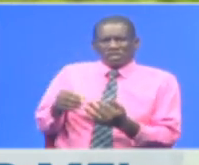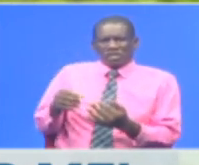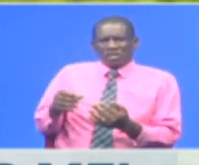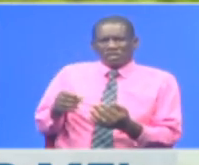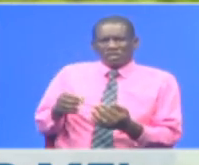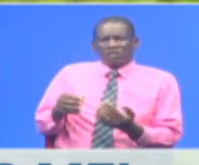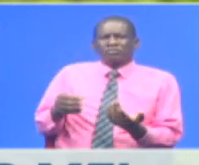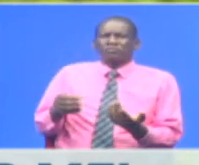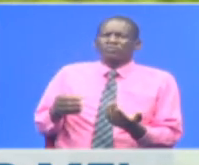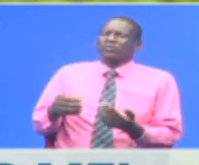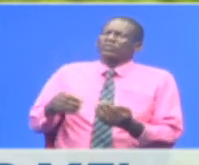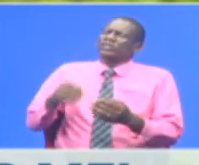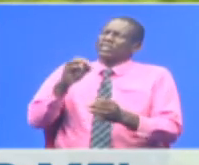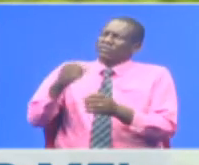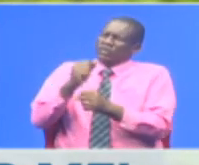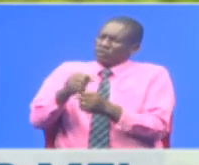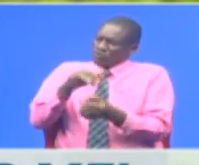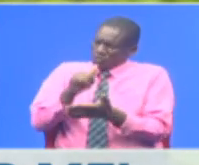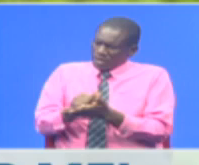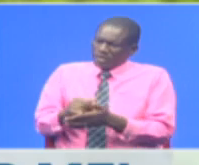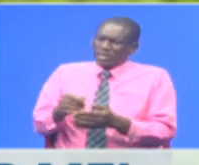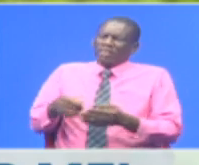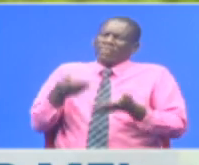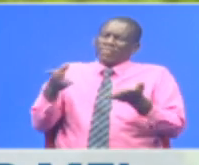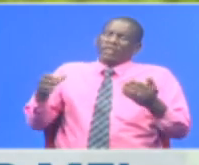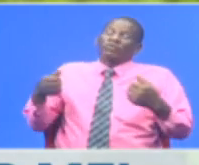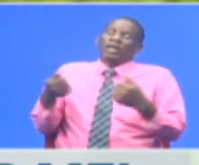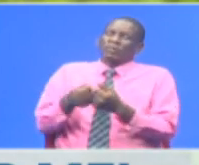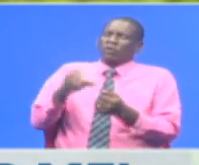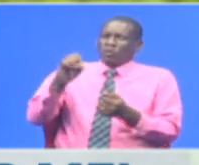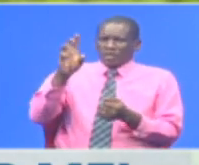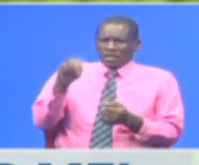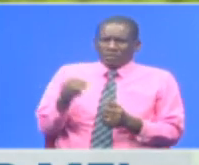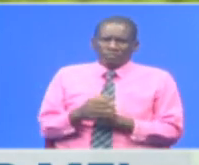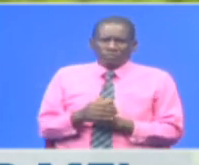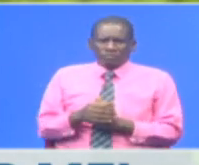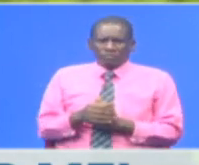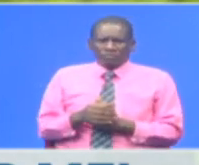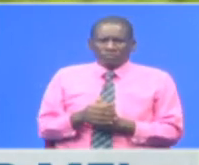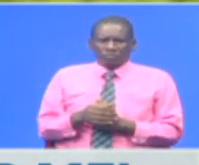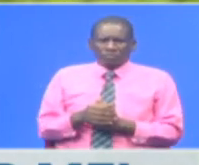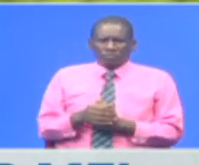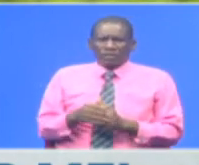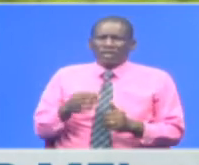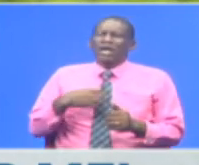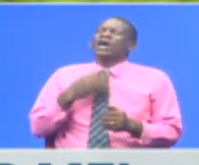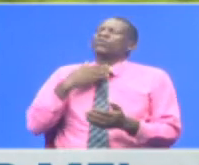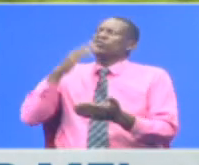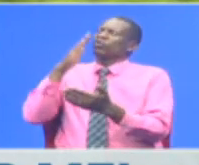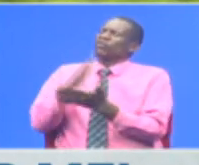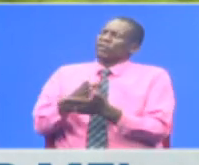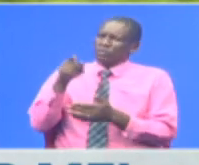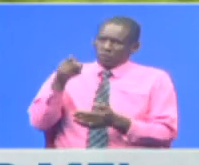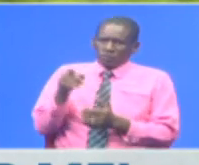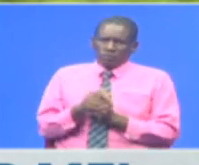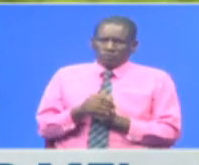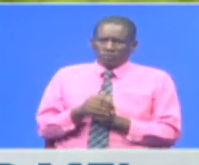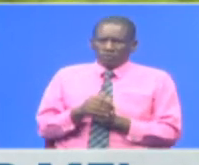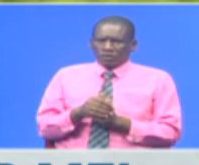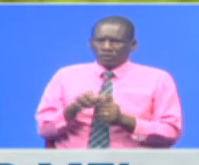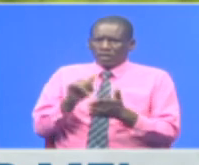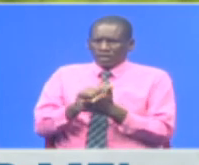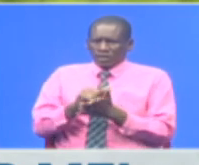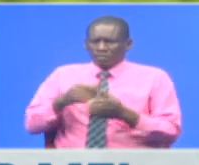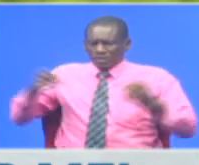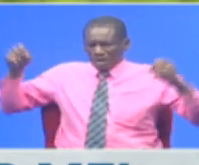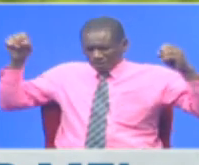there are going to be consequences for that happening to ODM and those behind ODM that are doing this to me. I want to assure you that I'll be very